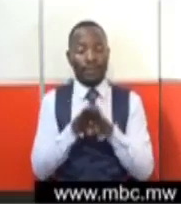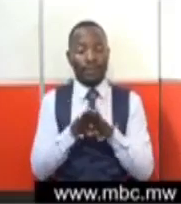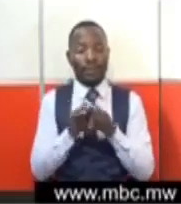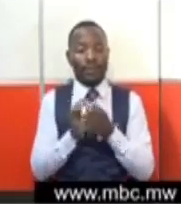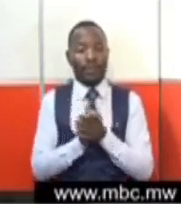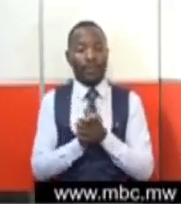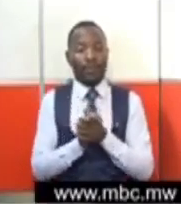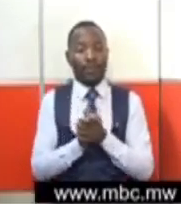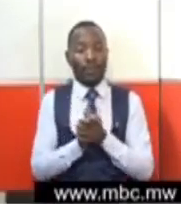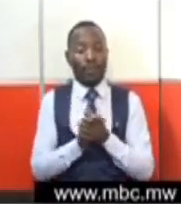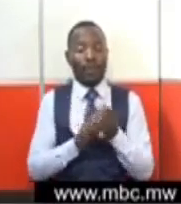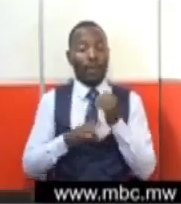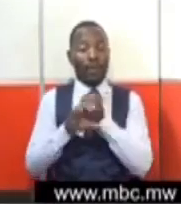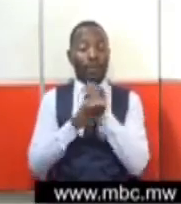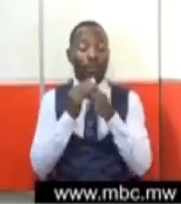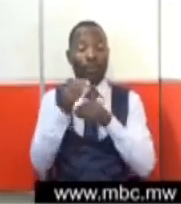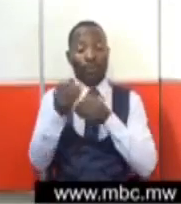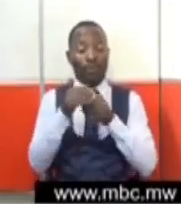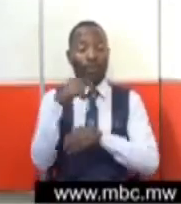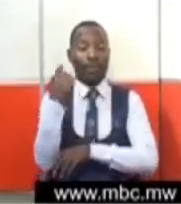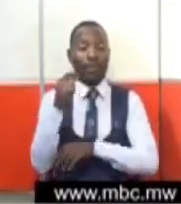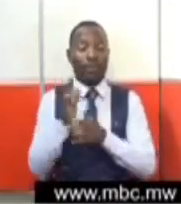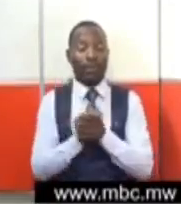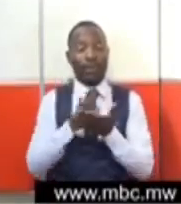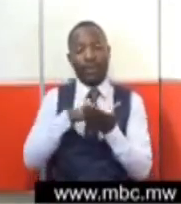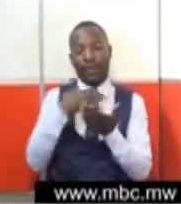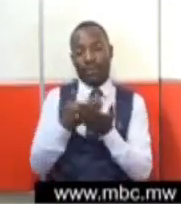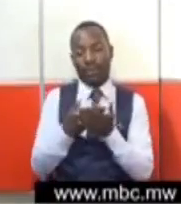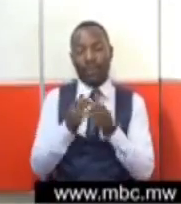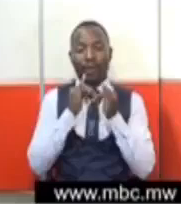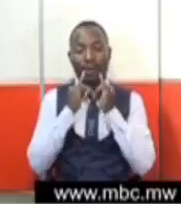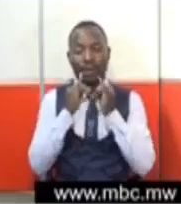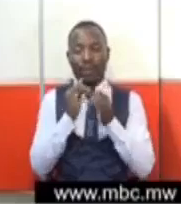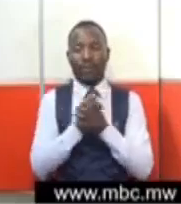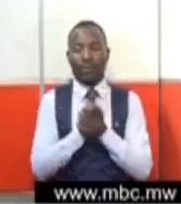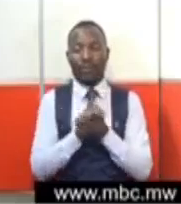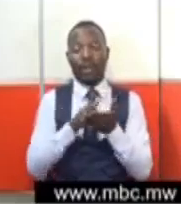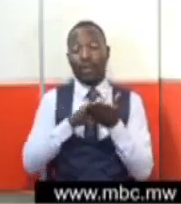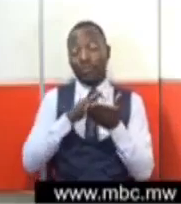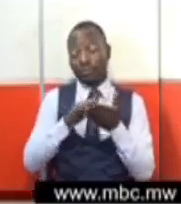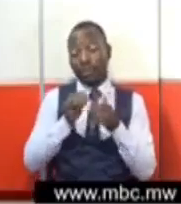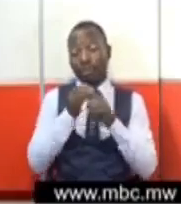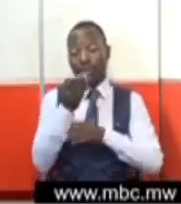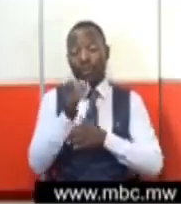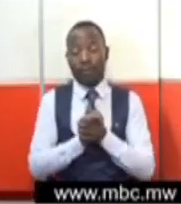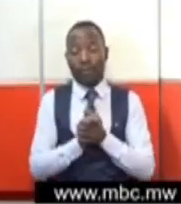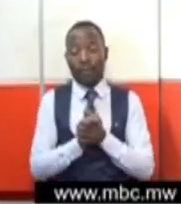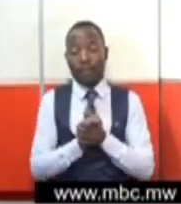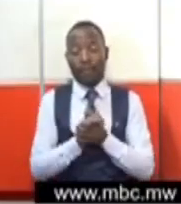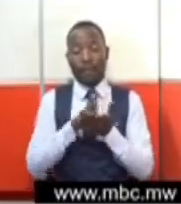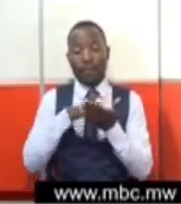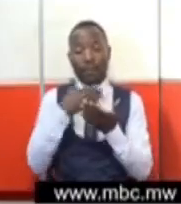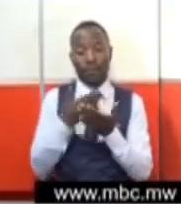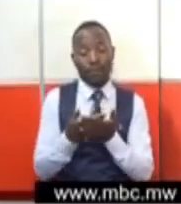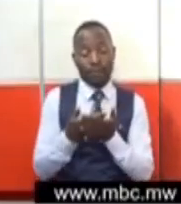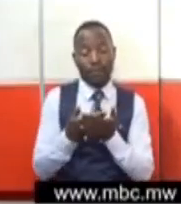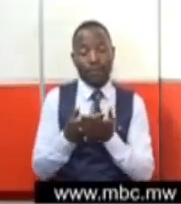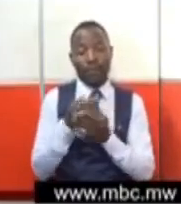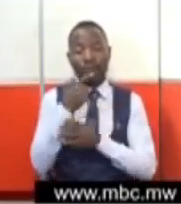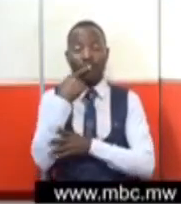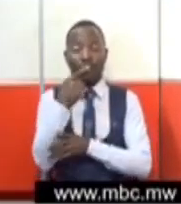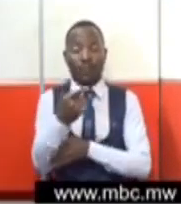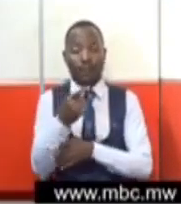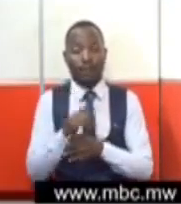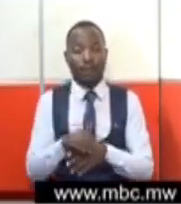the case with the surrounding countries. Due to the issues of the economic crisis, that's why we are saying that